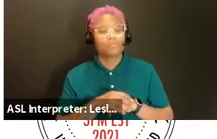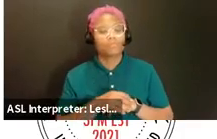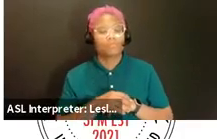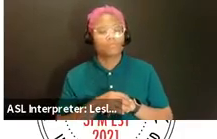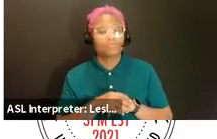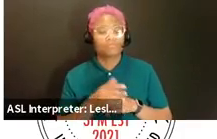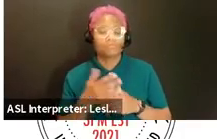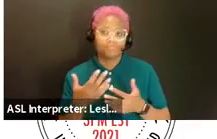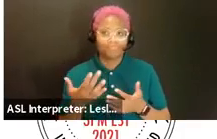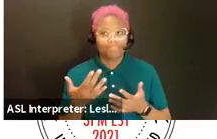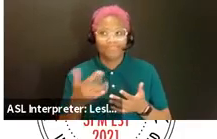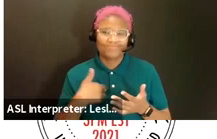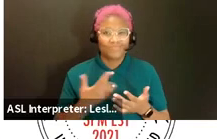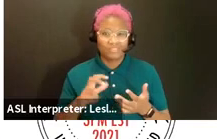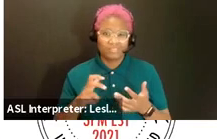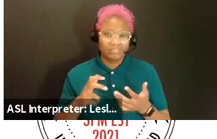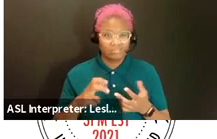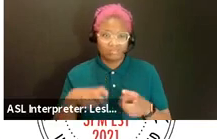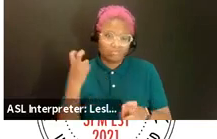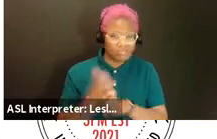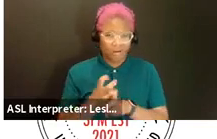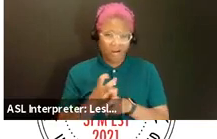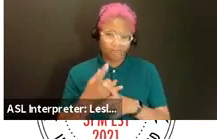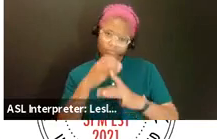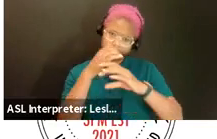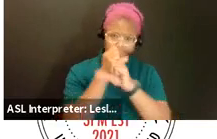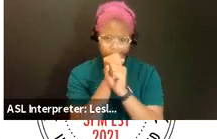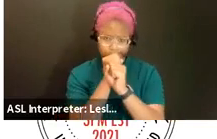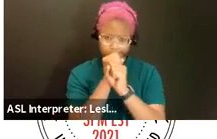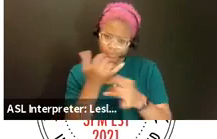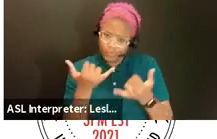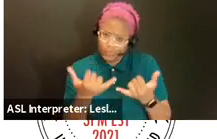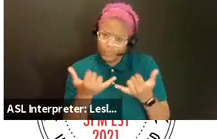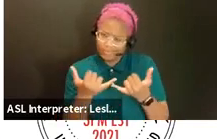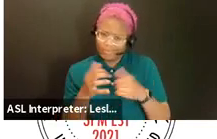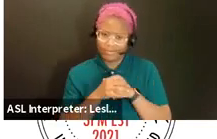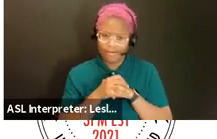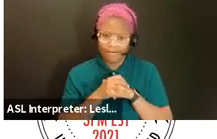It's hard to explain. It's sort of hard to summarize that in this context because